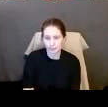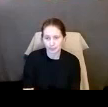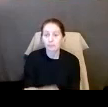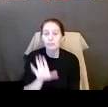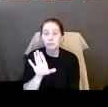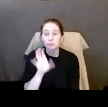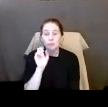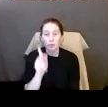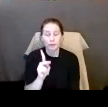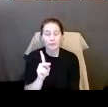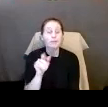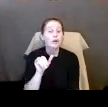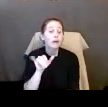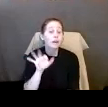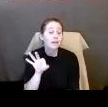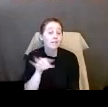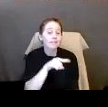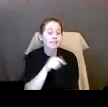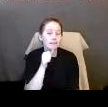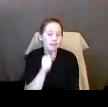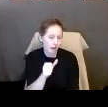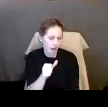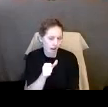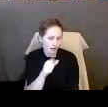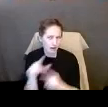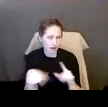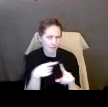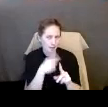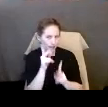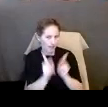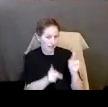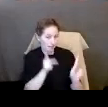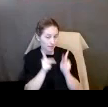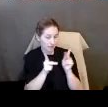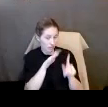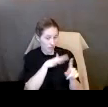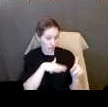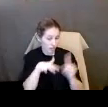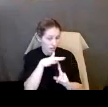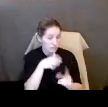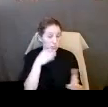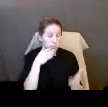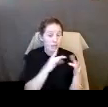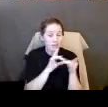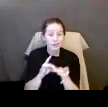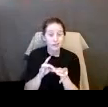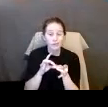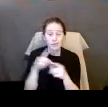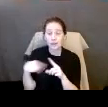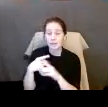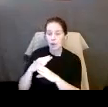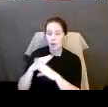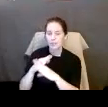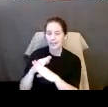this. What if it's not about the people? What if it's about protecting